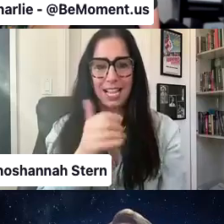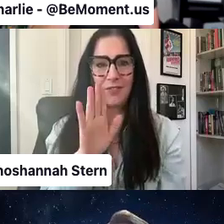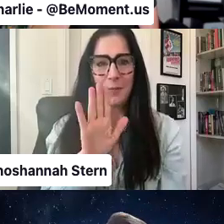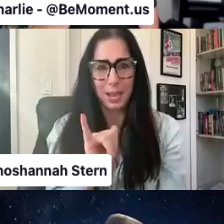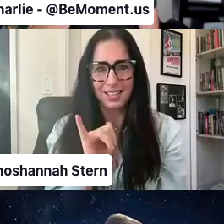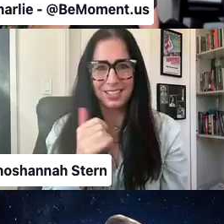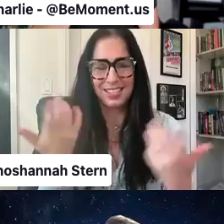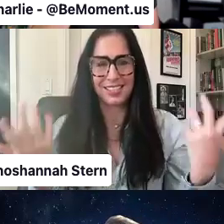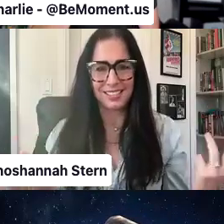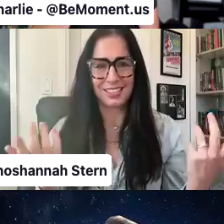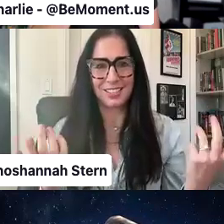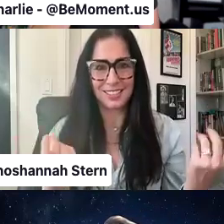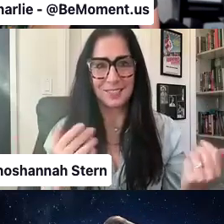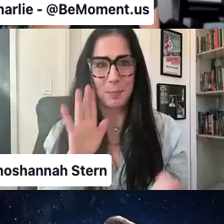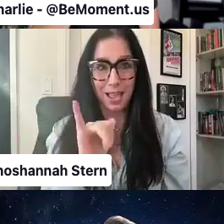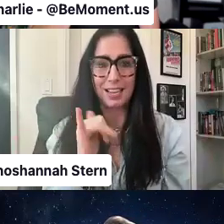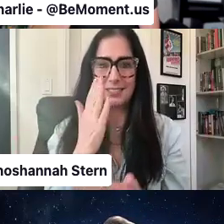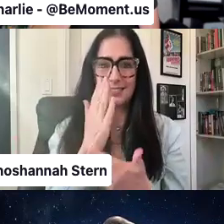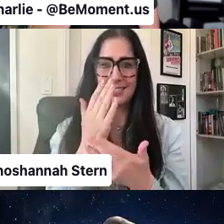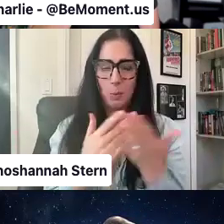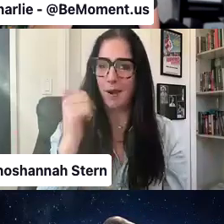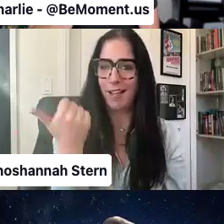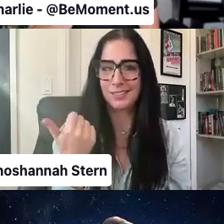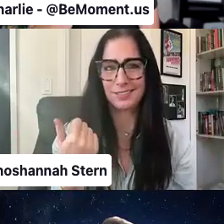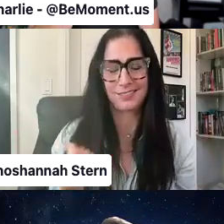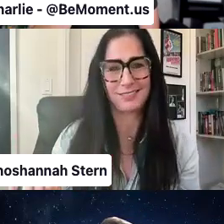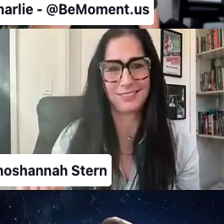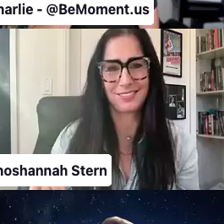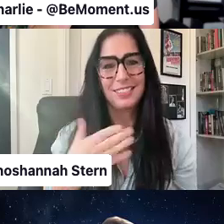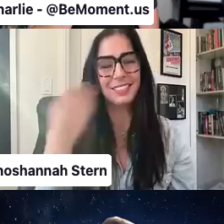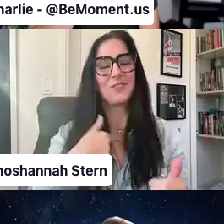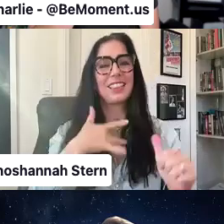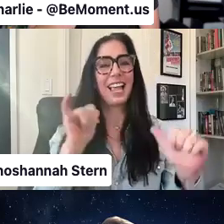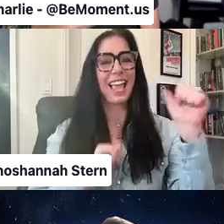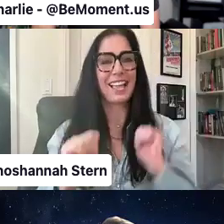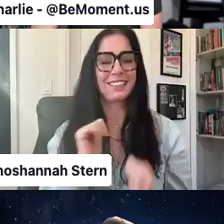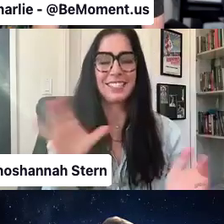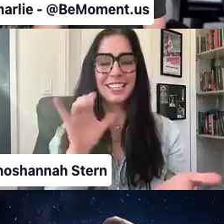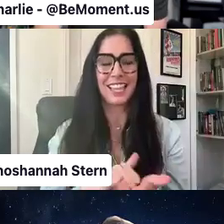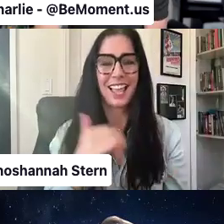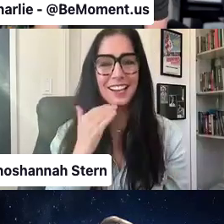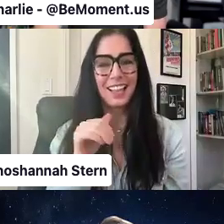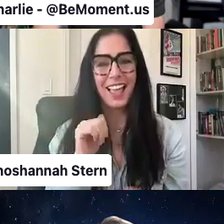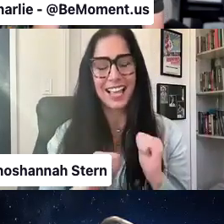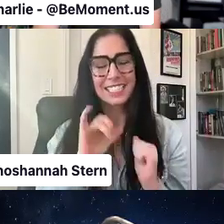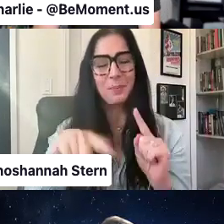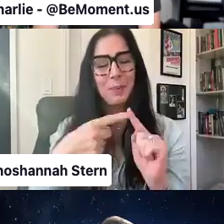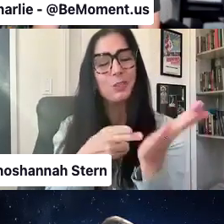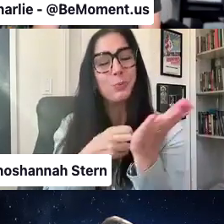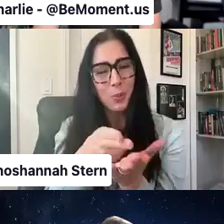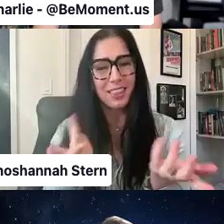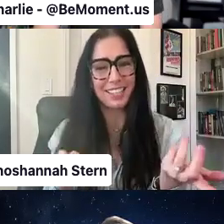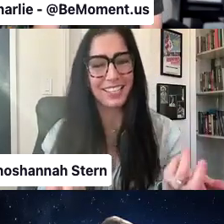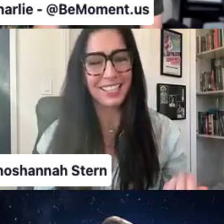I don't know, you could really define yourself by someone else. I didn't realize that. And I feel like acting does